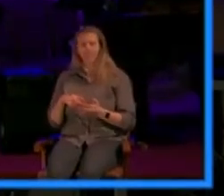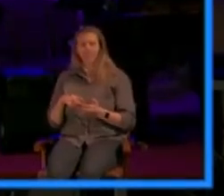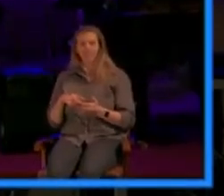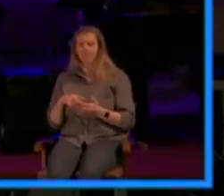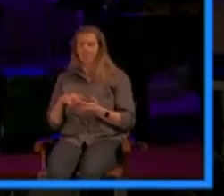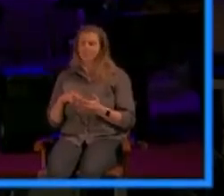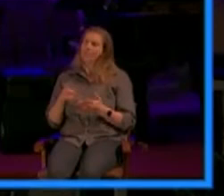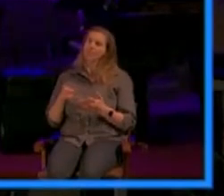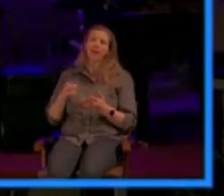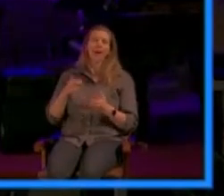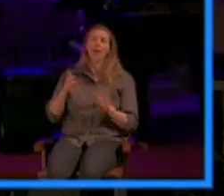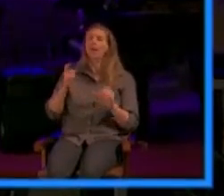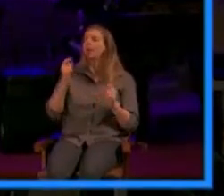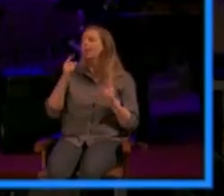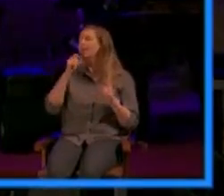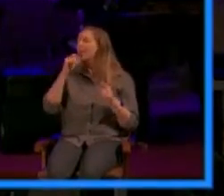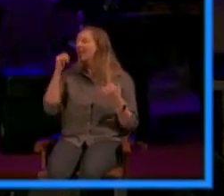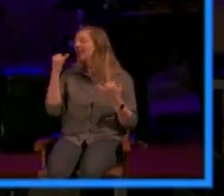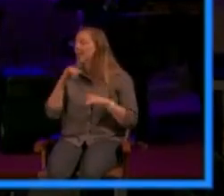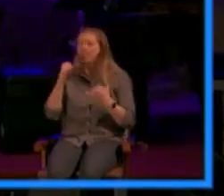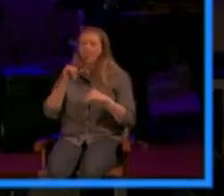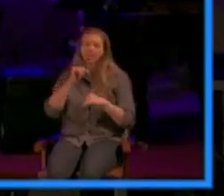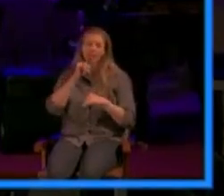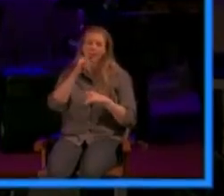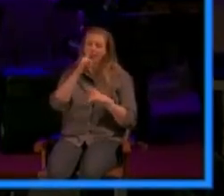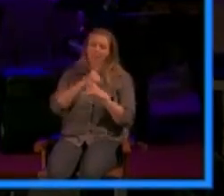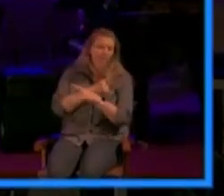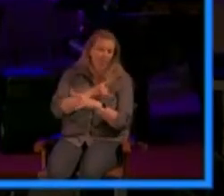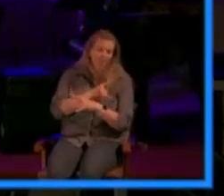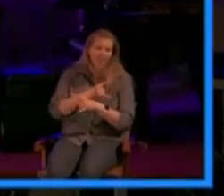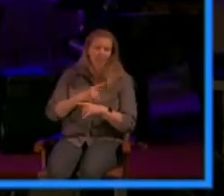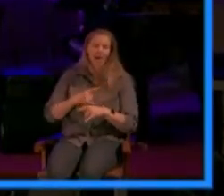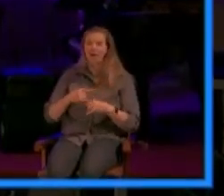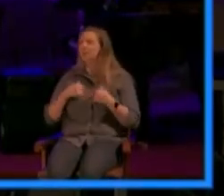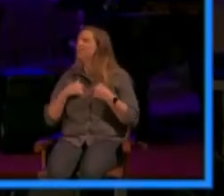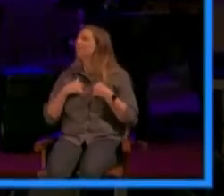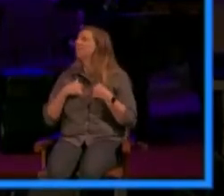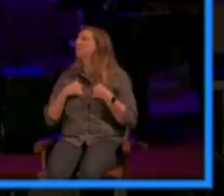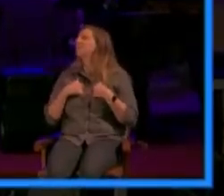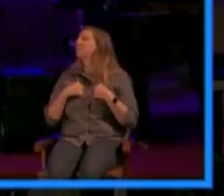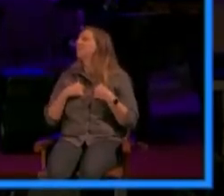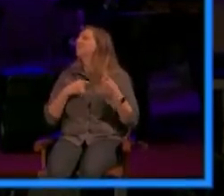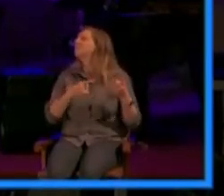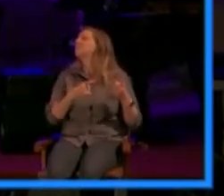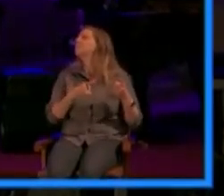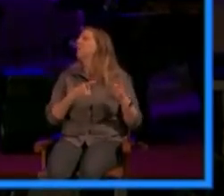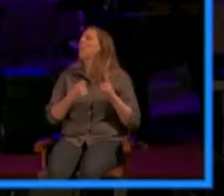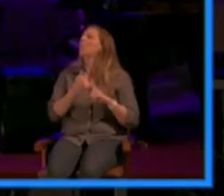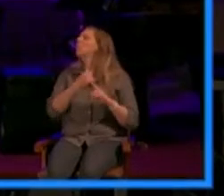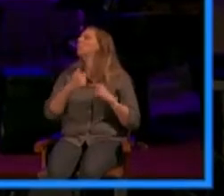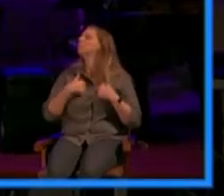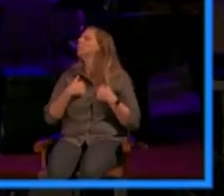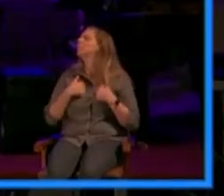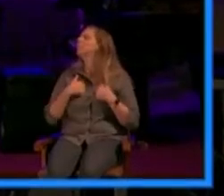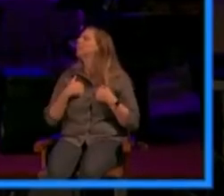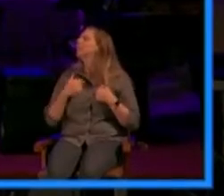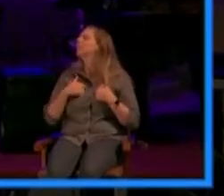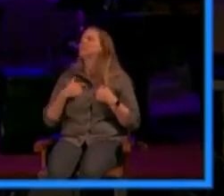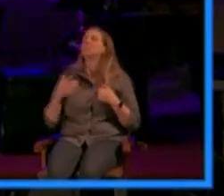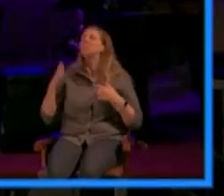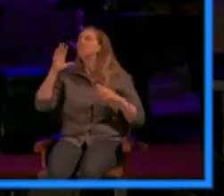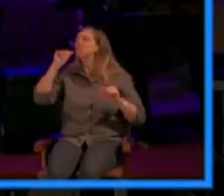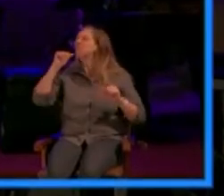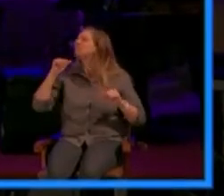going to be the martyr here, and I know. No. But with all humility, you come and say, God, how are you developing